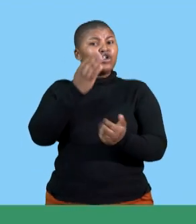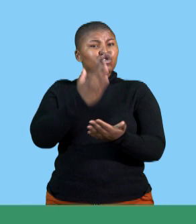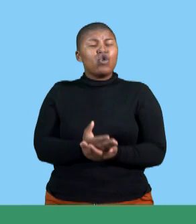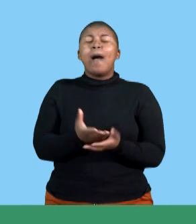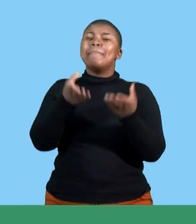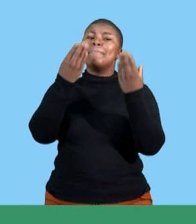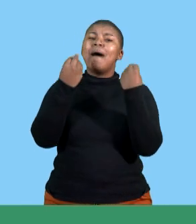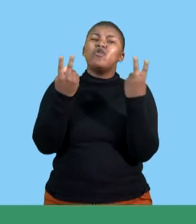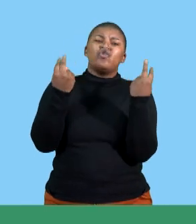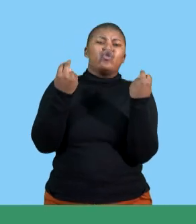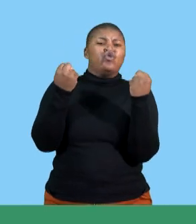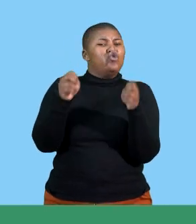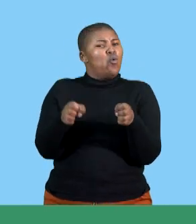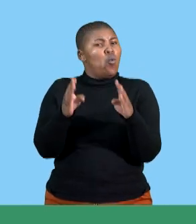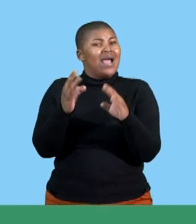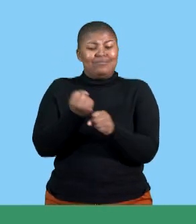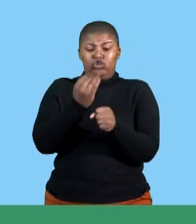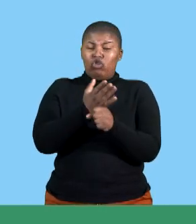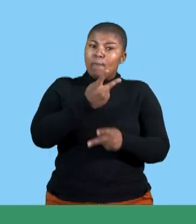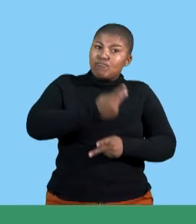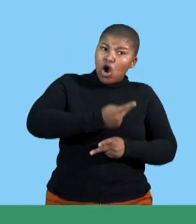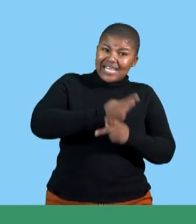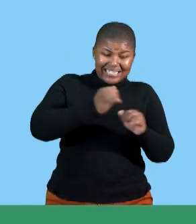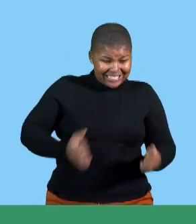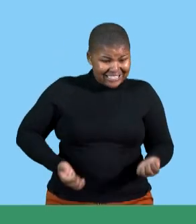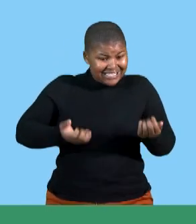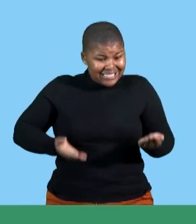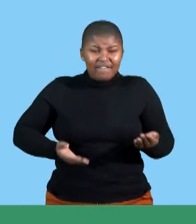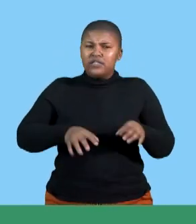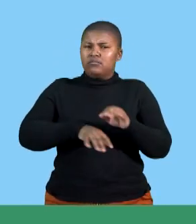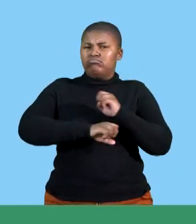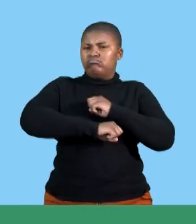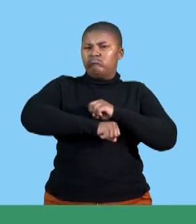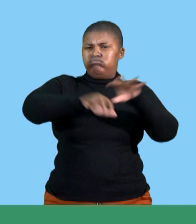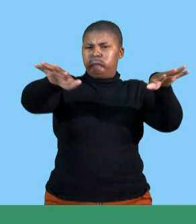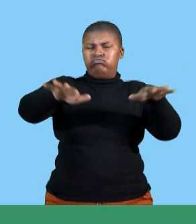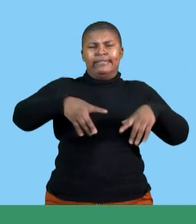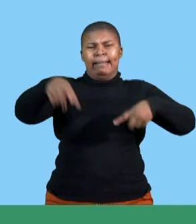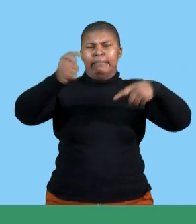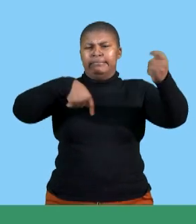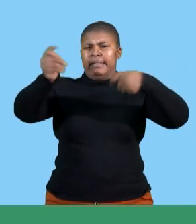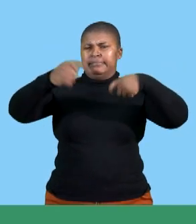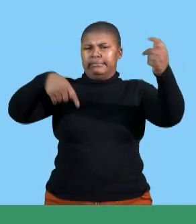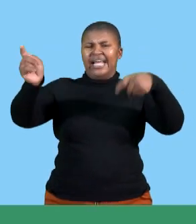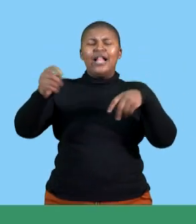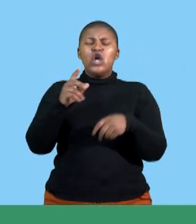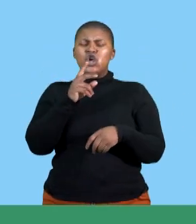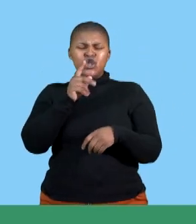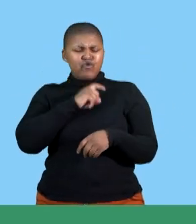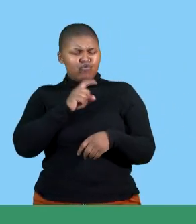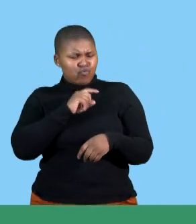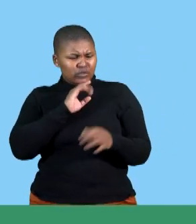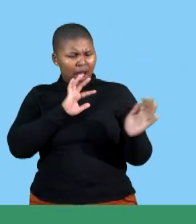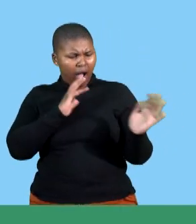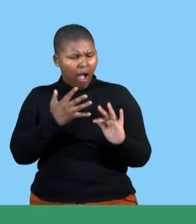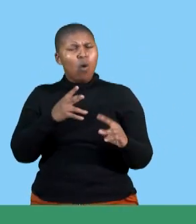of ensuring that our products, they reach the masses or they reach the consumers. What is that new way? A creative way, something